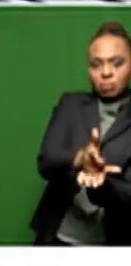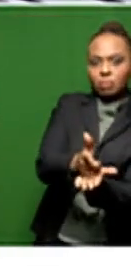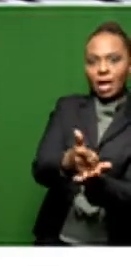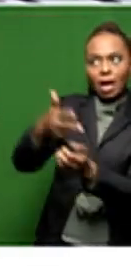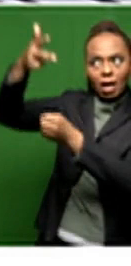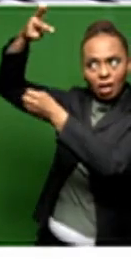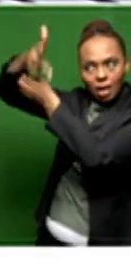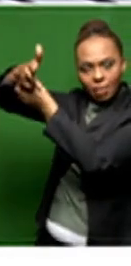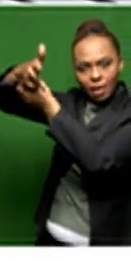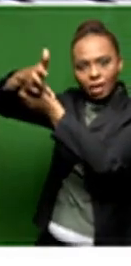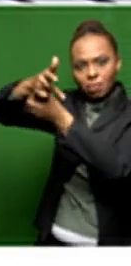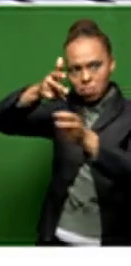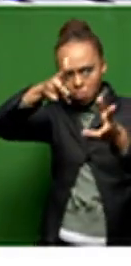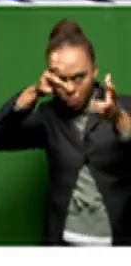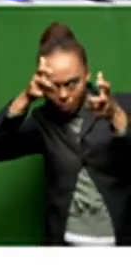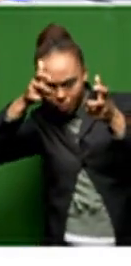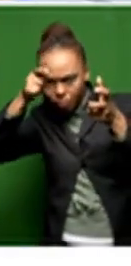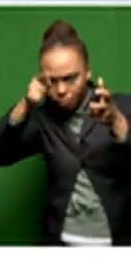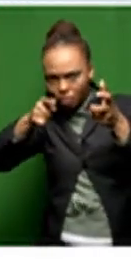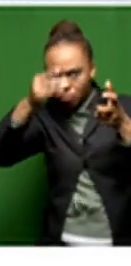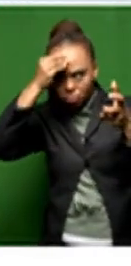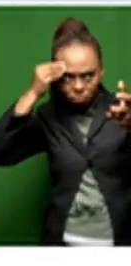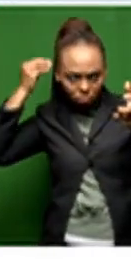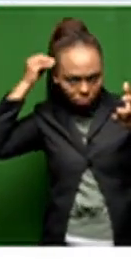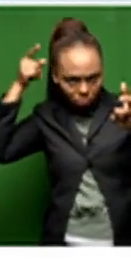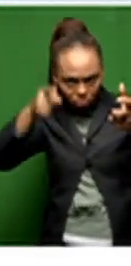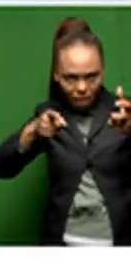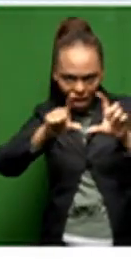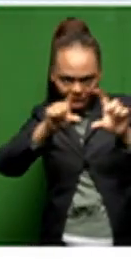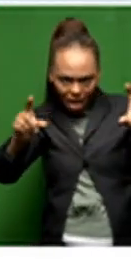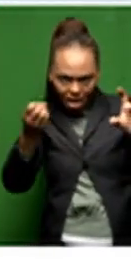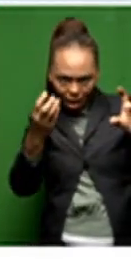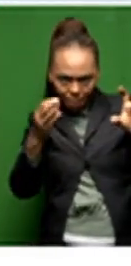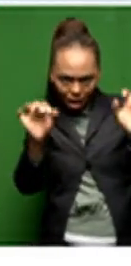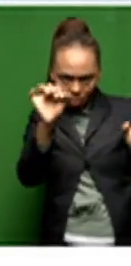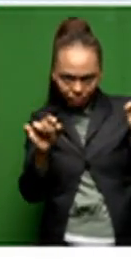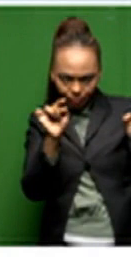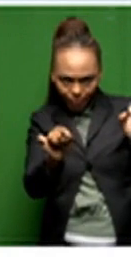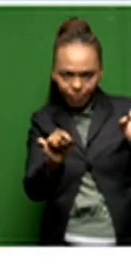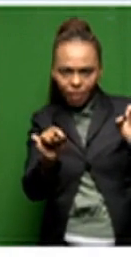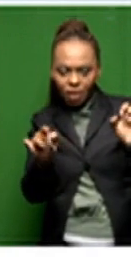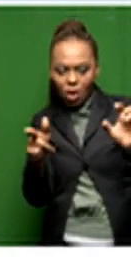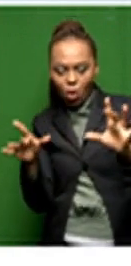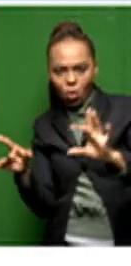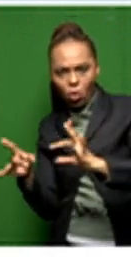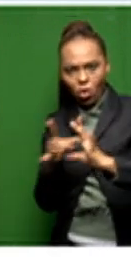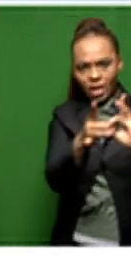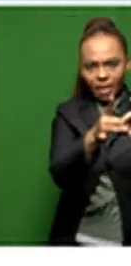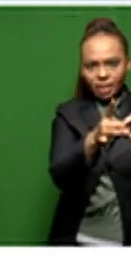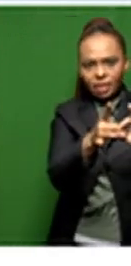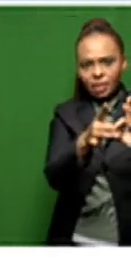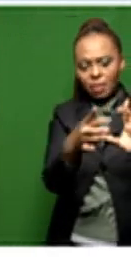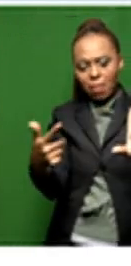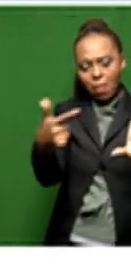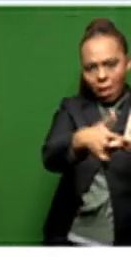cameras recognize the number plate, make, model. If the vehicle is pre-registered, we will immediately connect to the pump and authorize